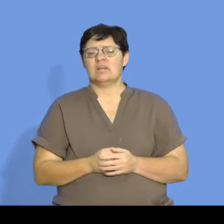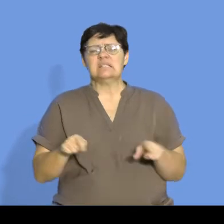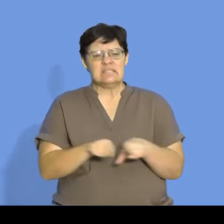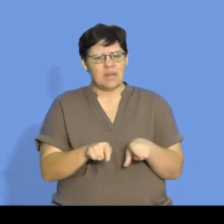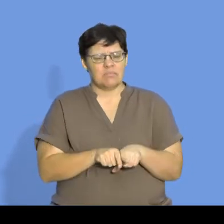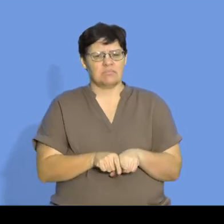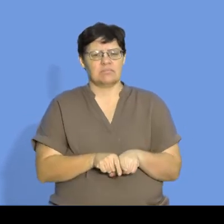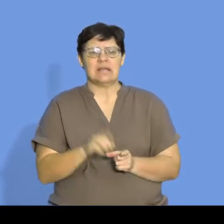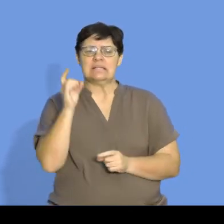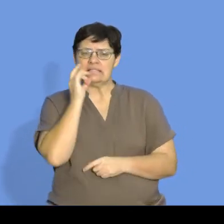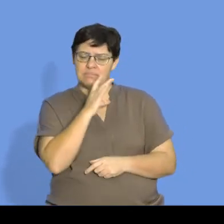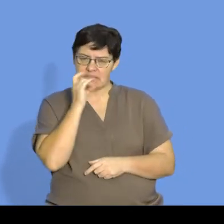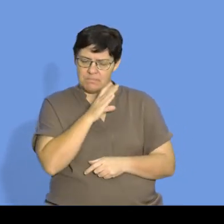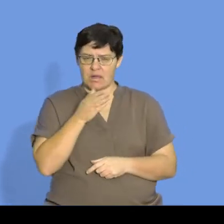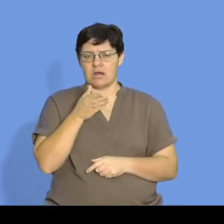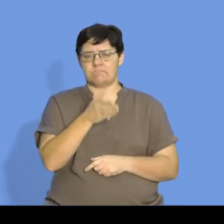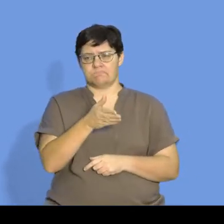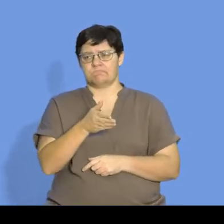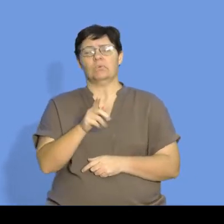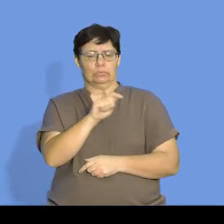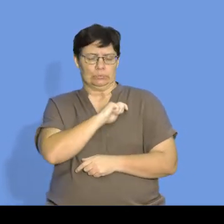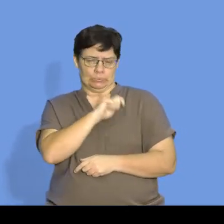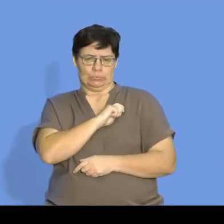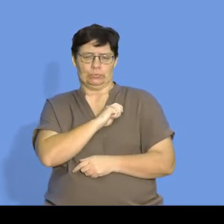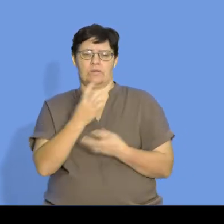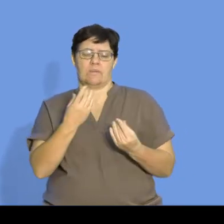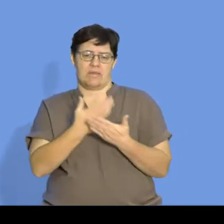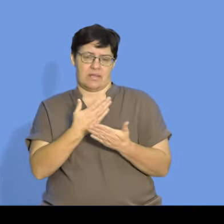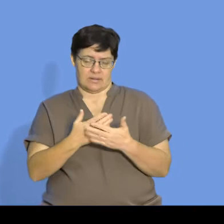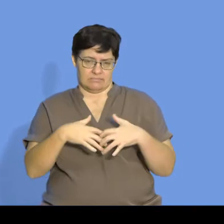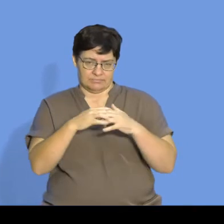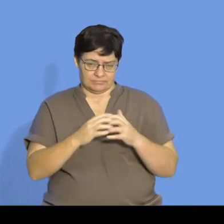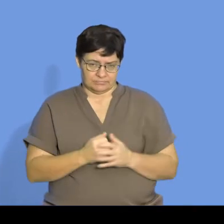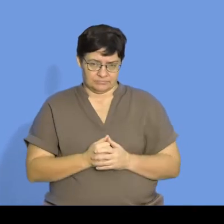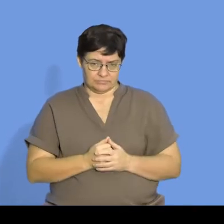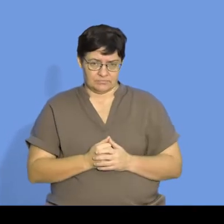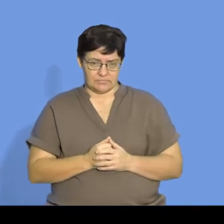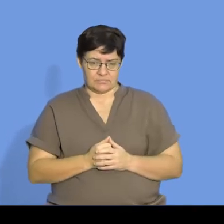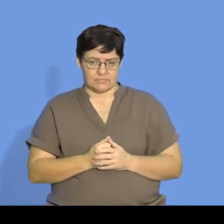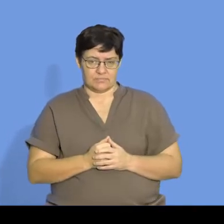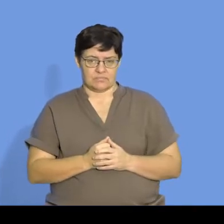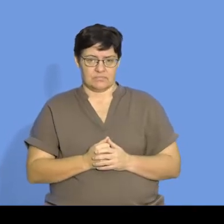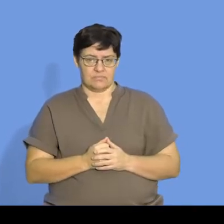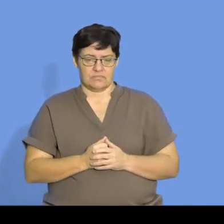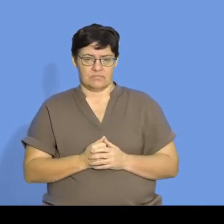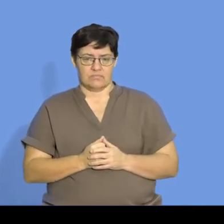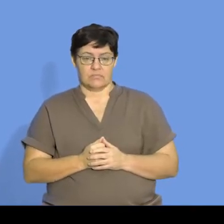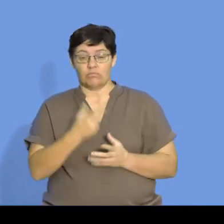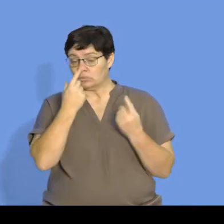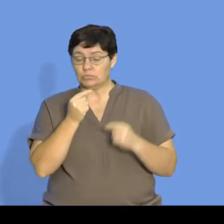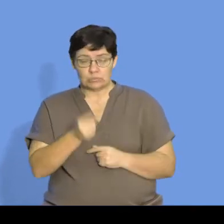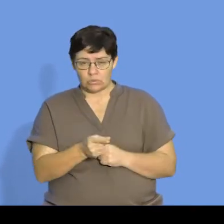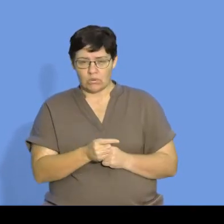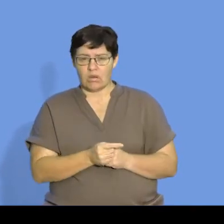work with your September actual figures, right? And if you're doing that,